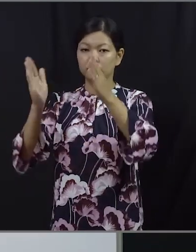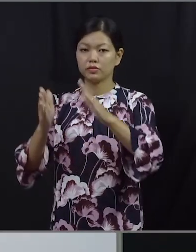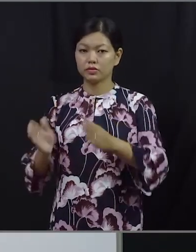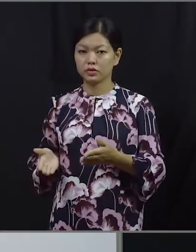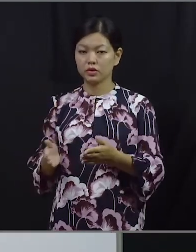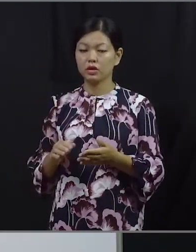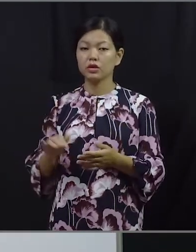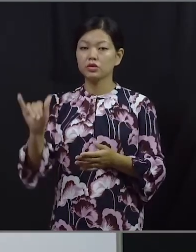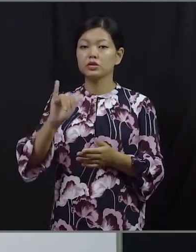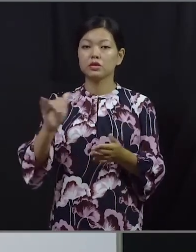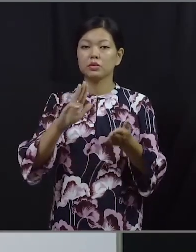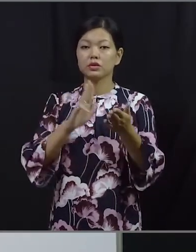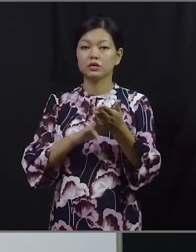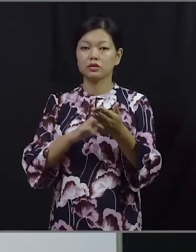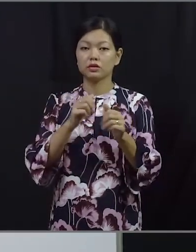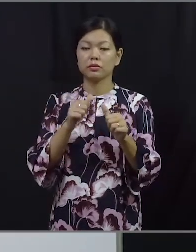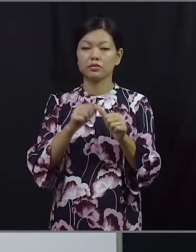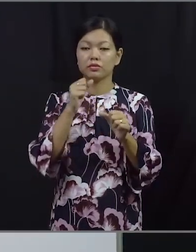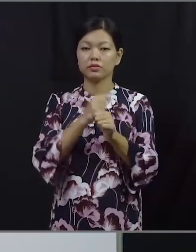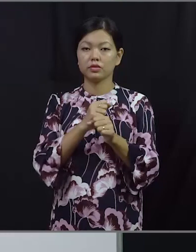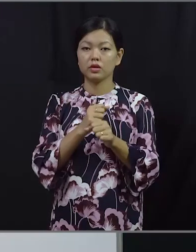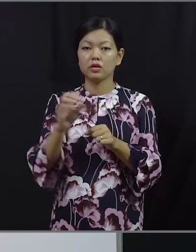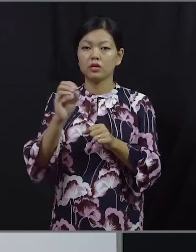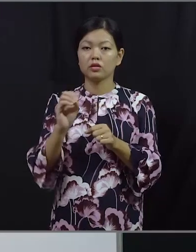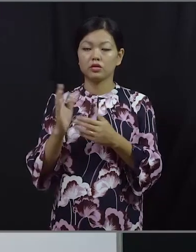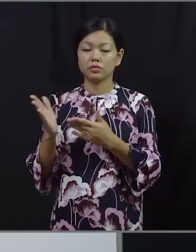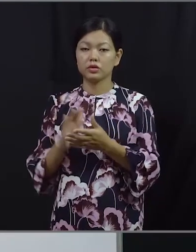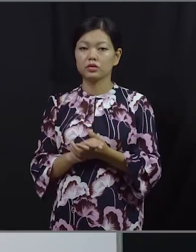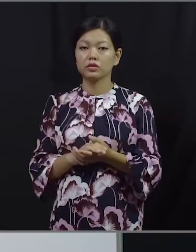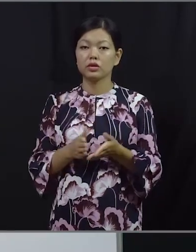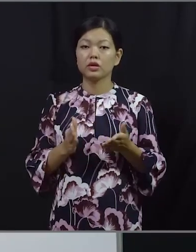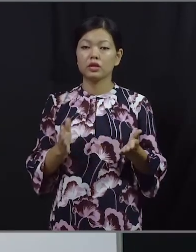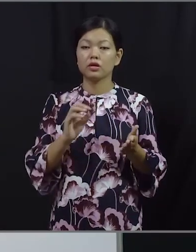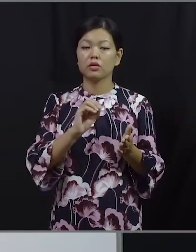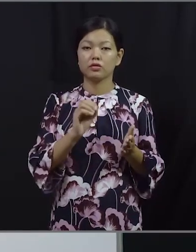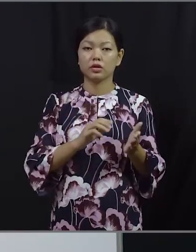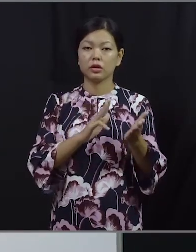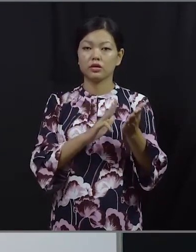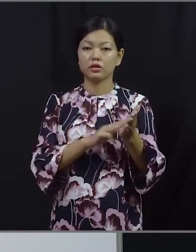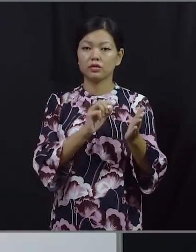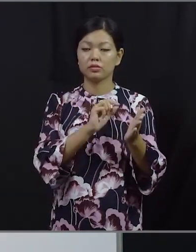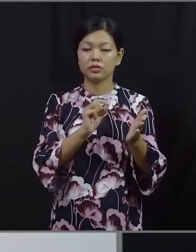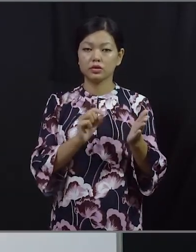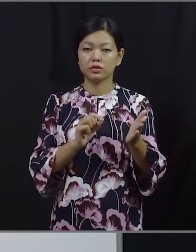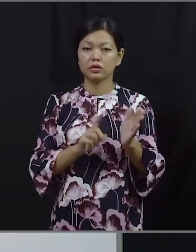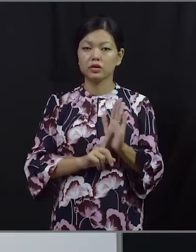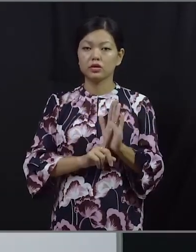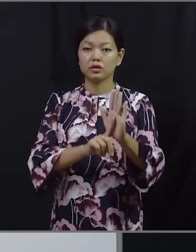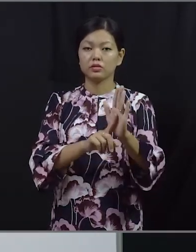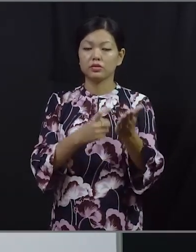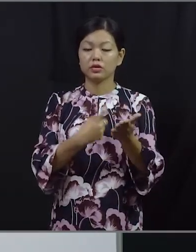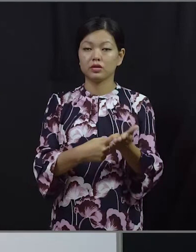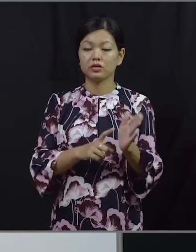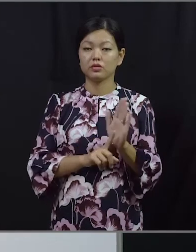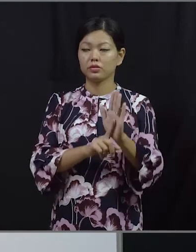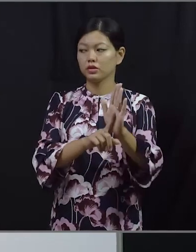but the magnification, right? Magnification for the objective. So here I can write m equal to, this is representing magnification for eye